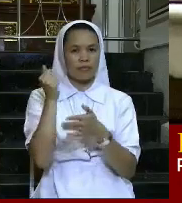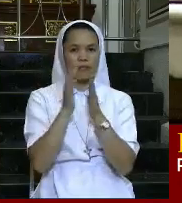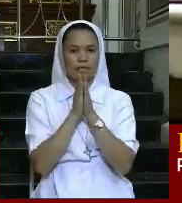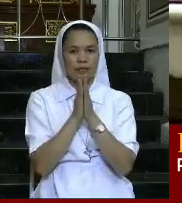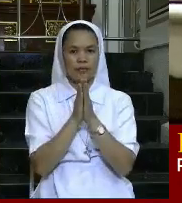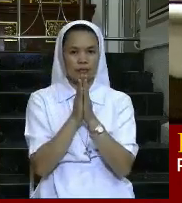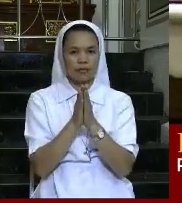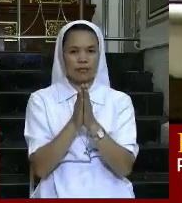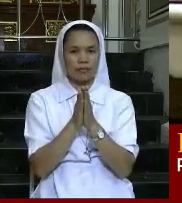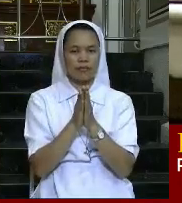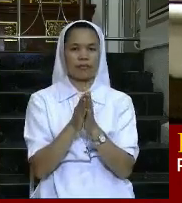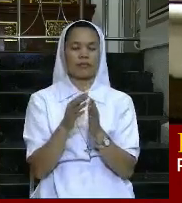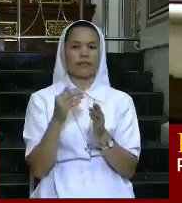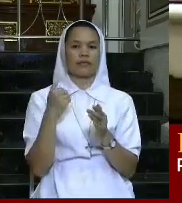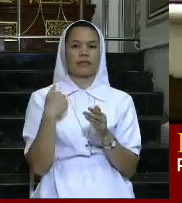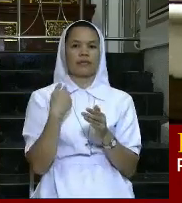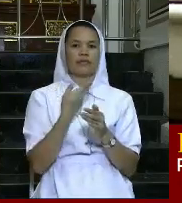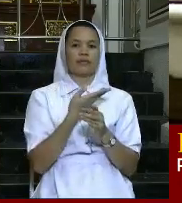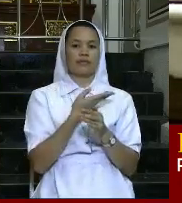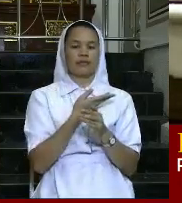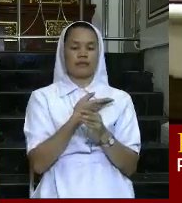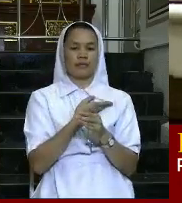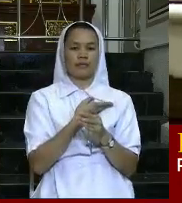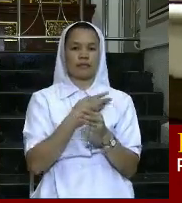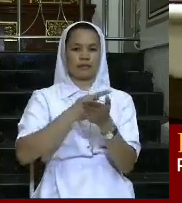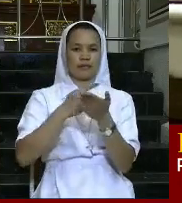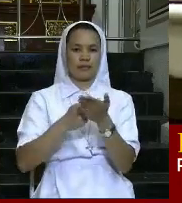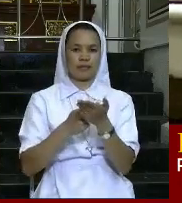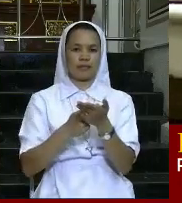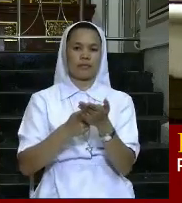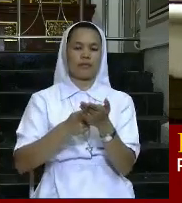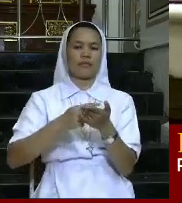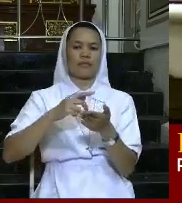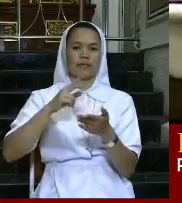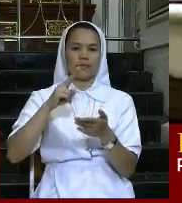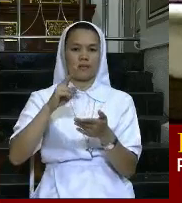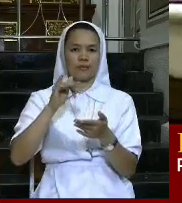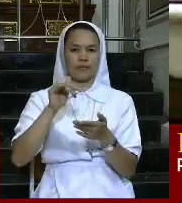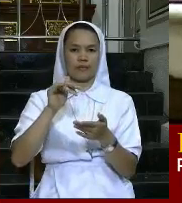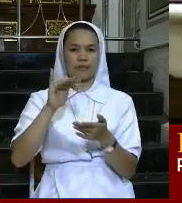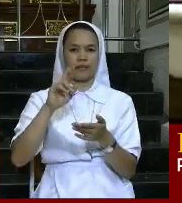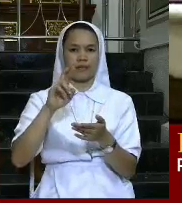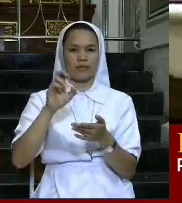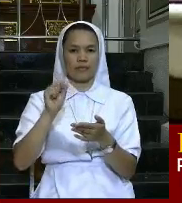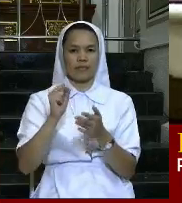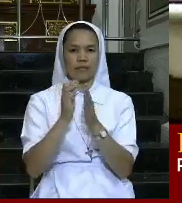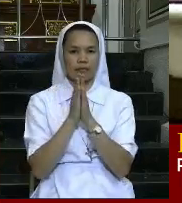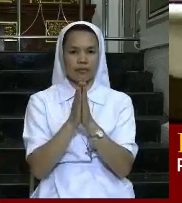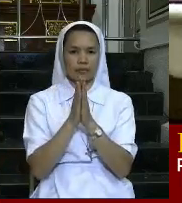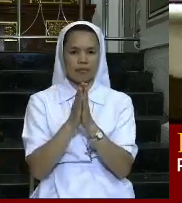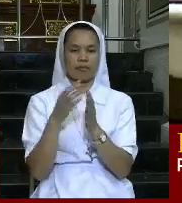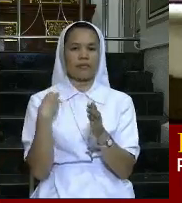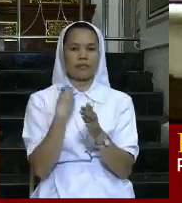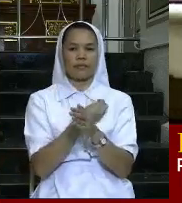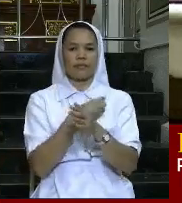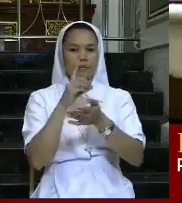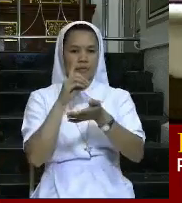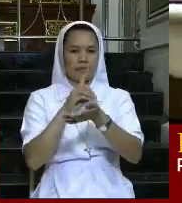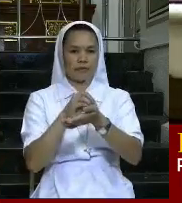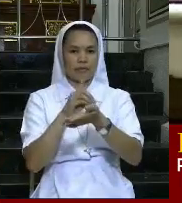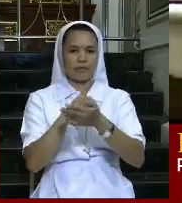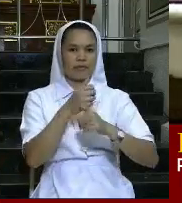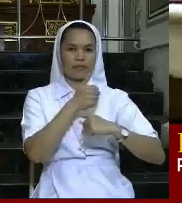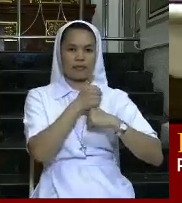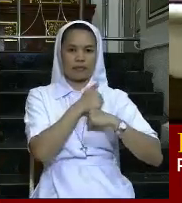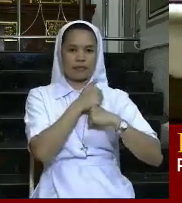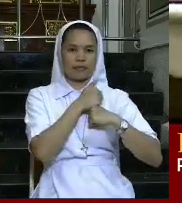for the eradication of this pandemic. We pray for our health frontliners, soldiers